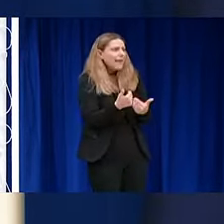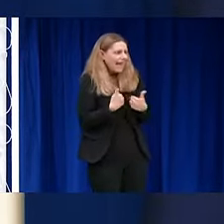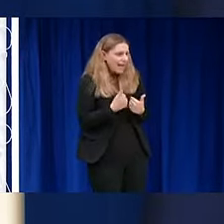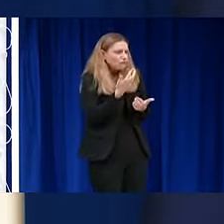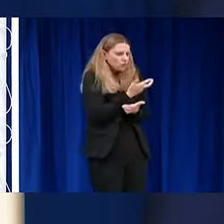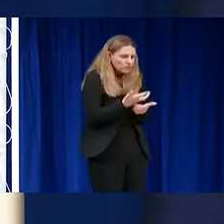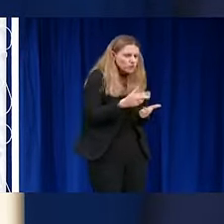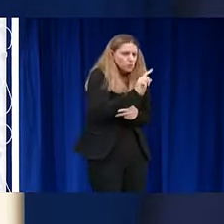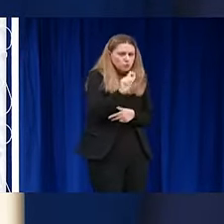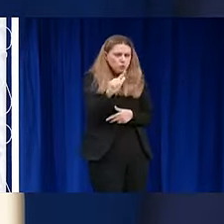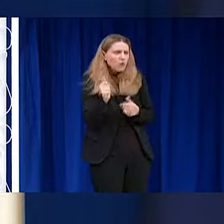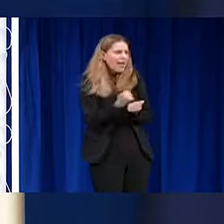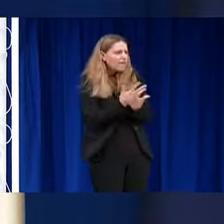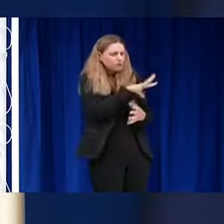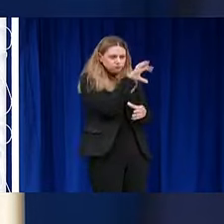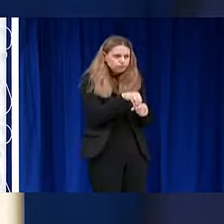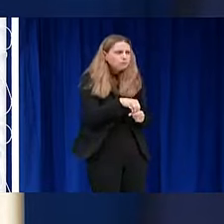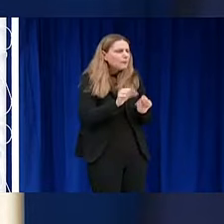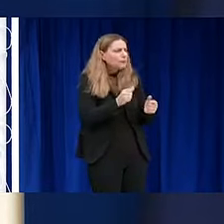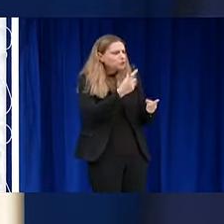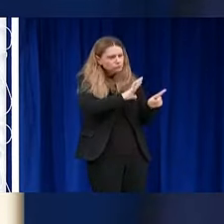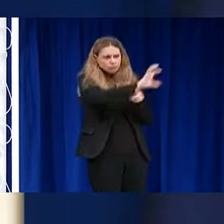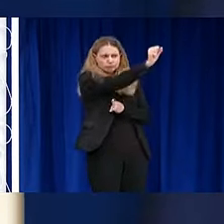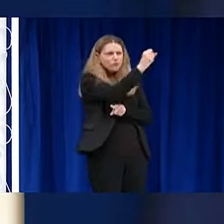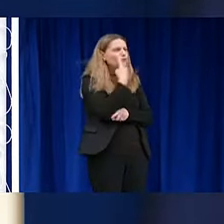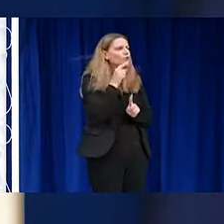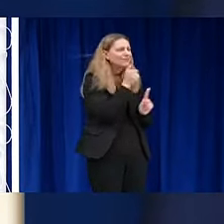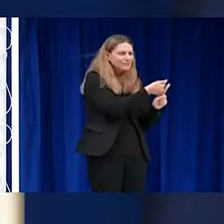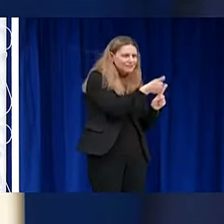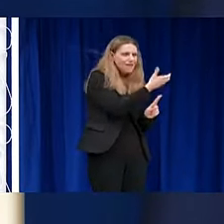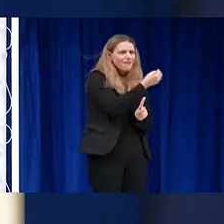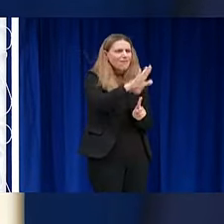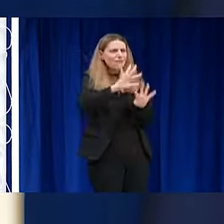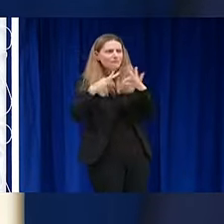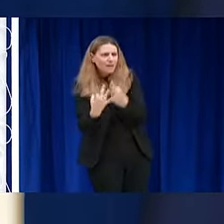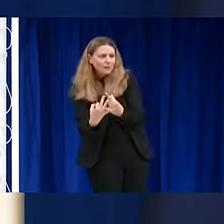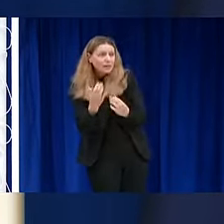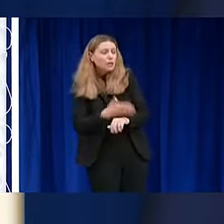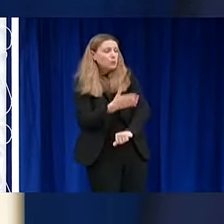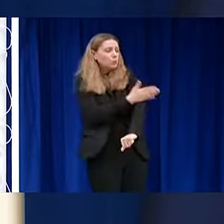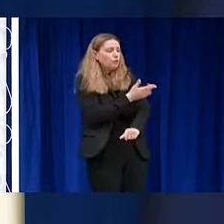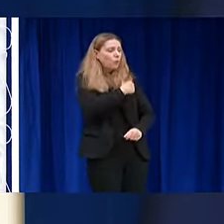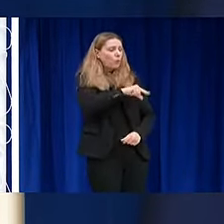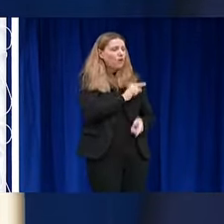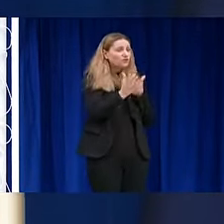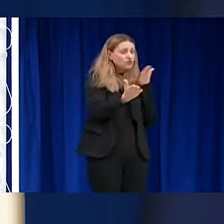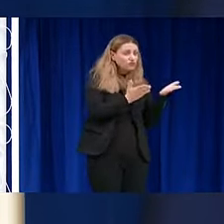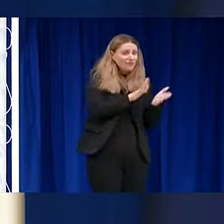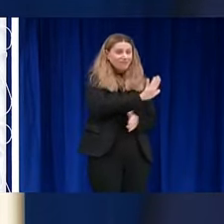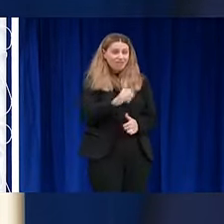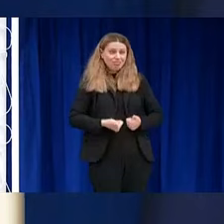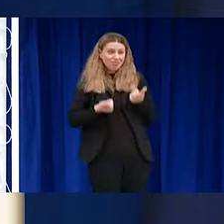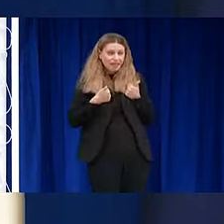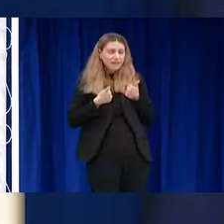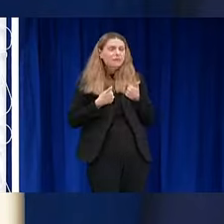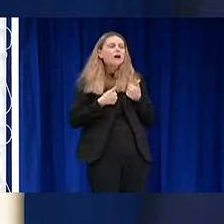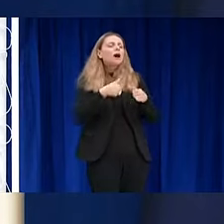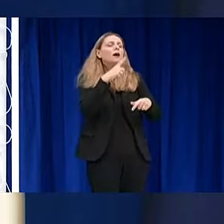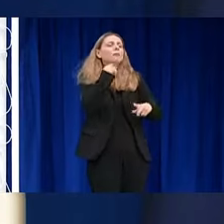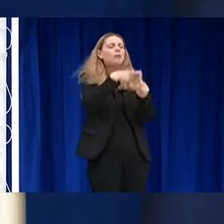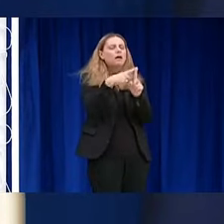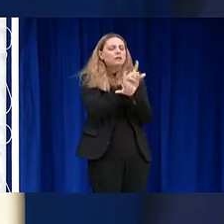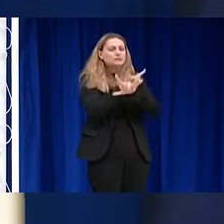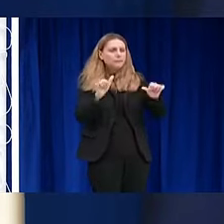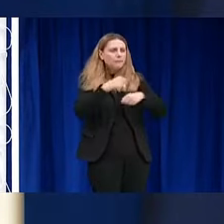thrive. It means improving quality of service and quality of life, and it means we're working to ensure fairness